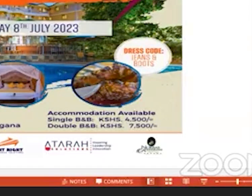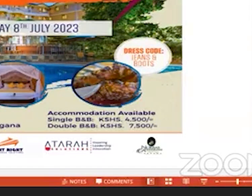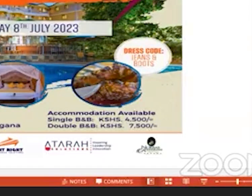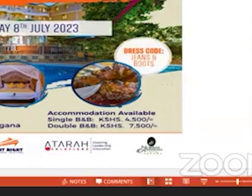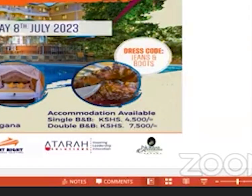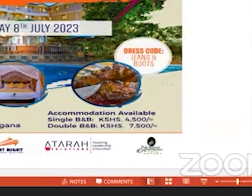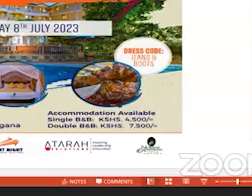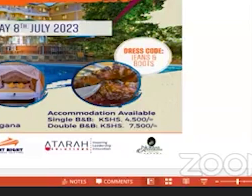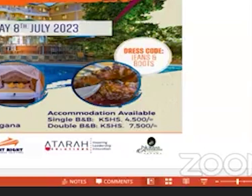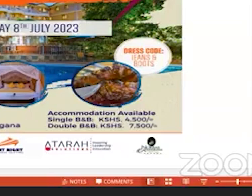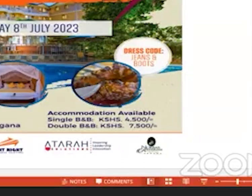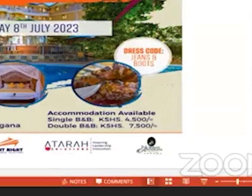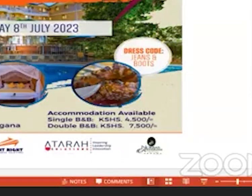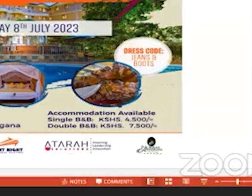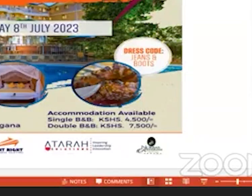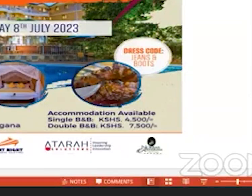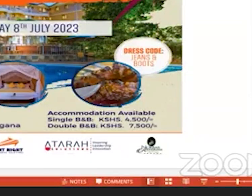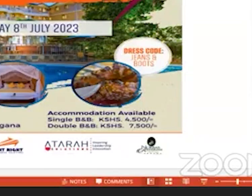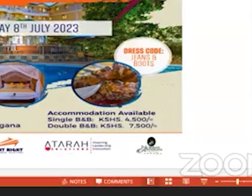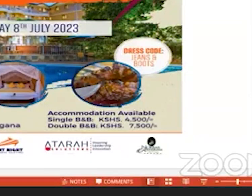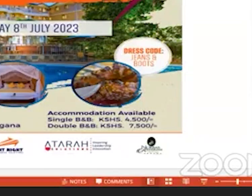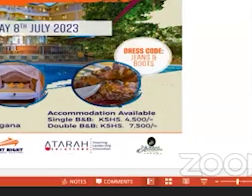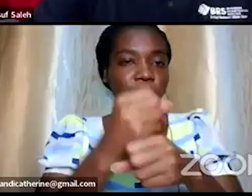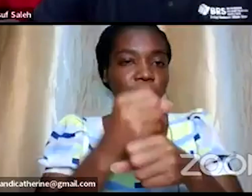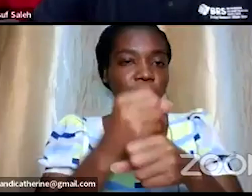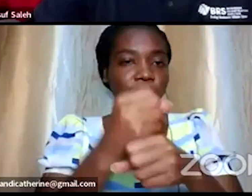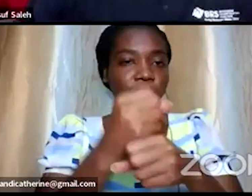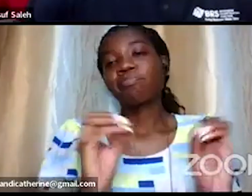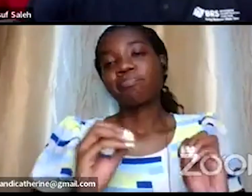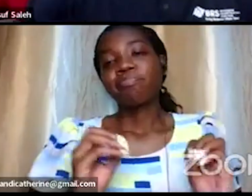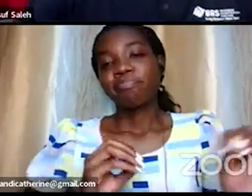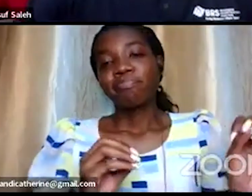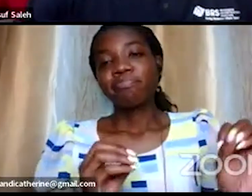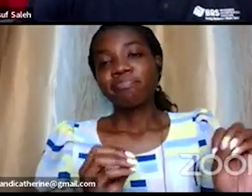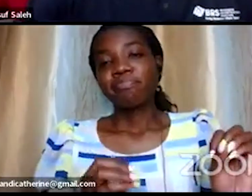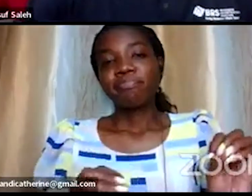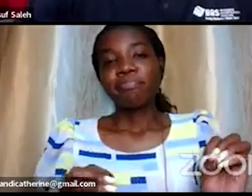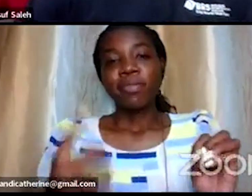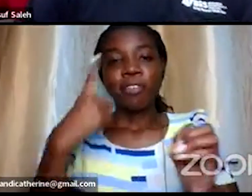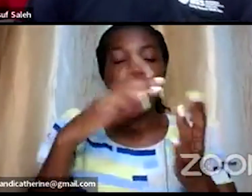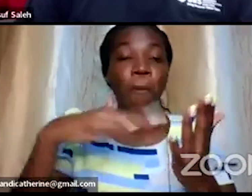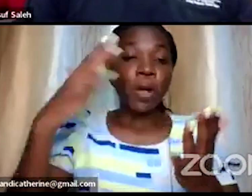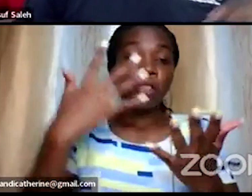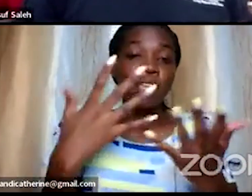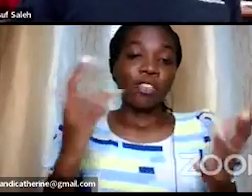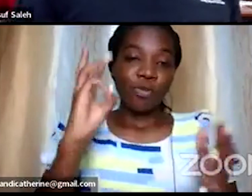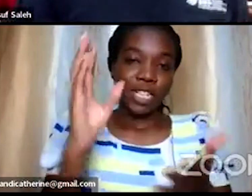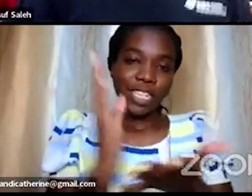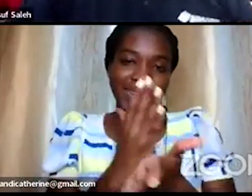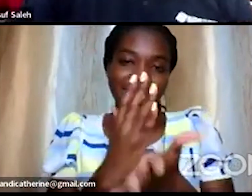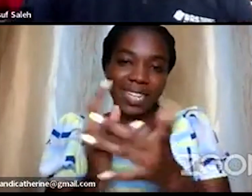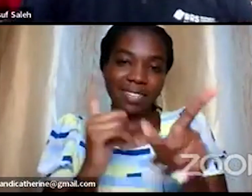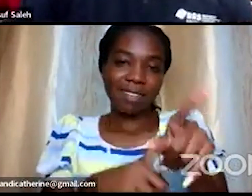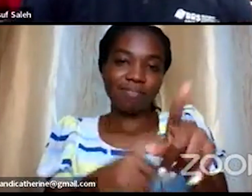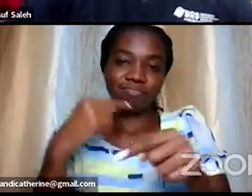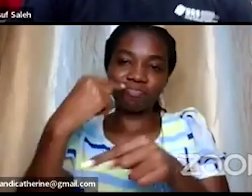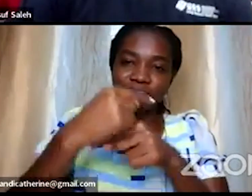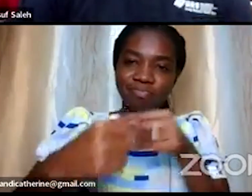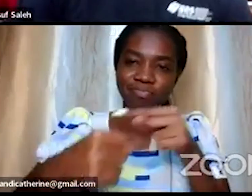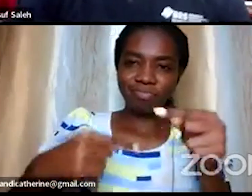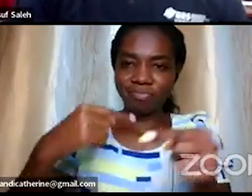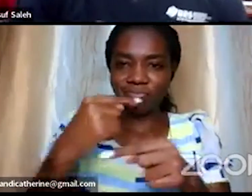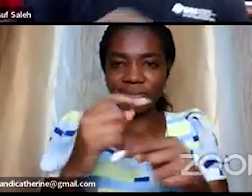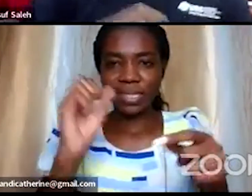behind. All right, and of course, for more details, we are going to share as we go along. Yes, they